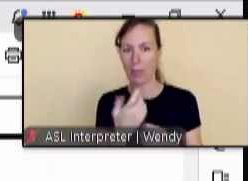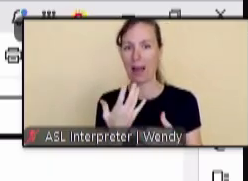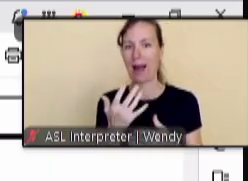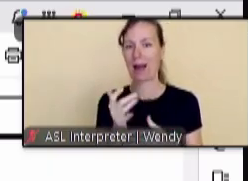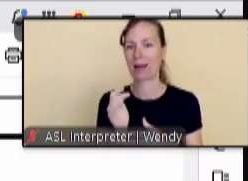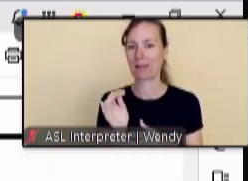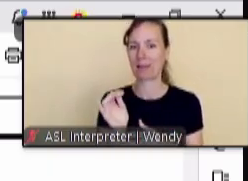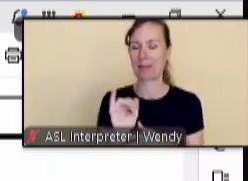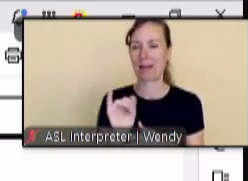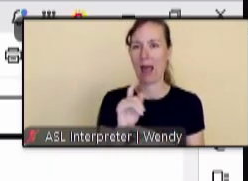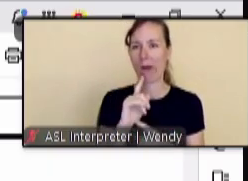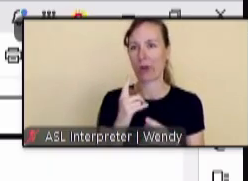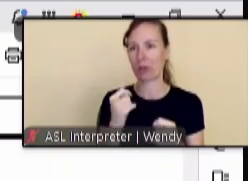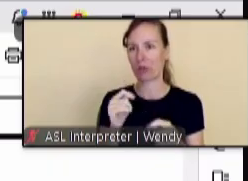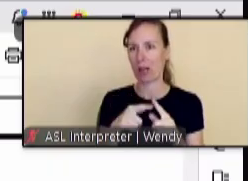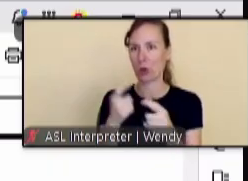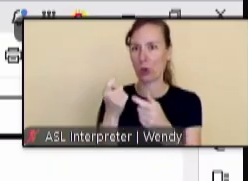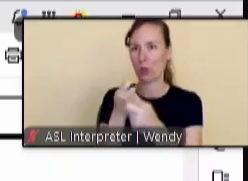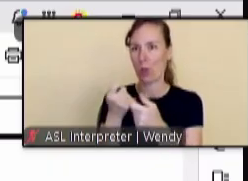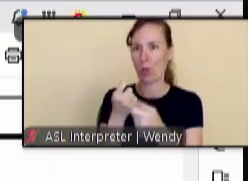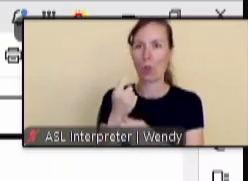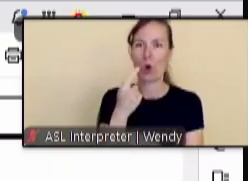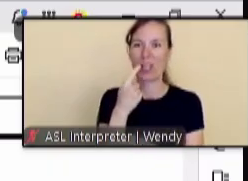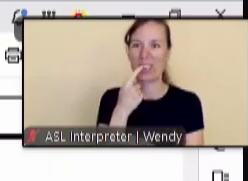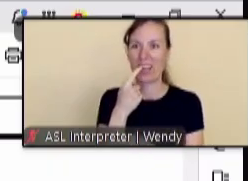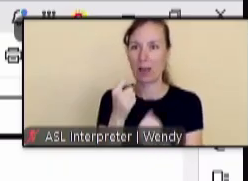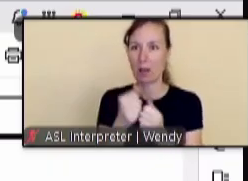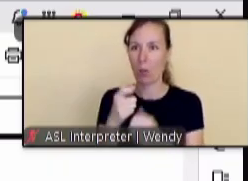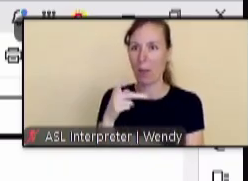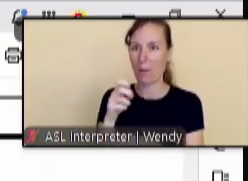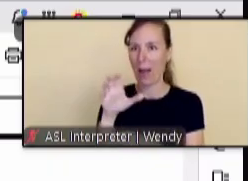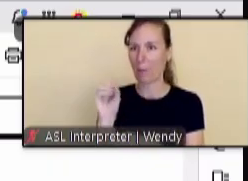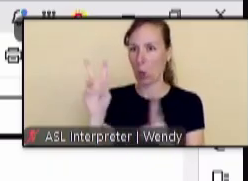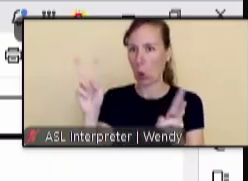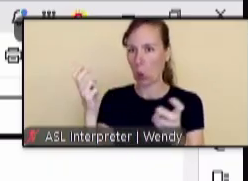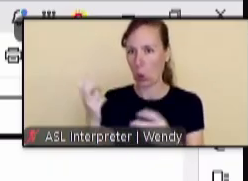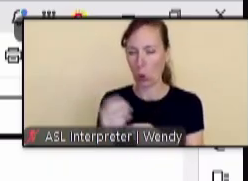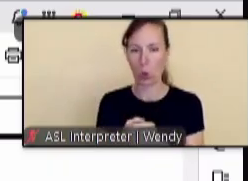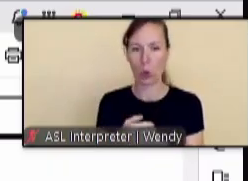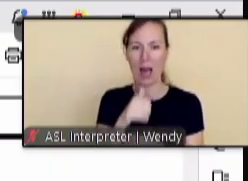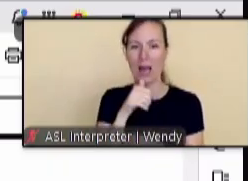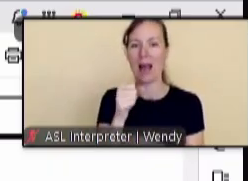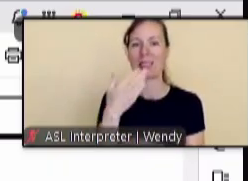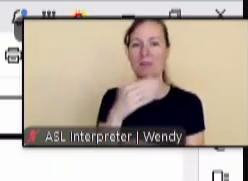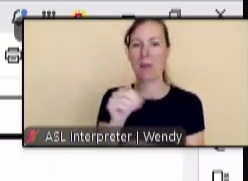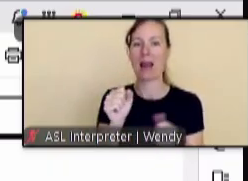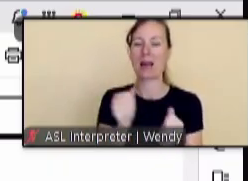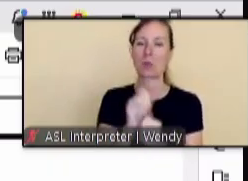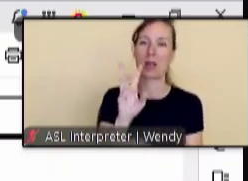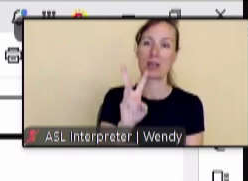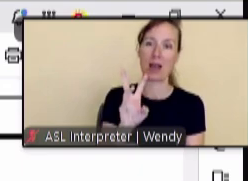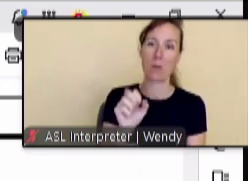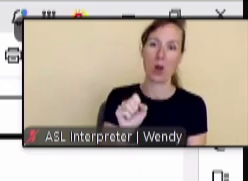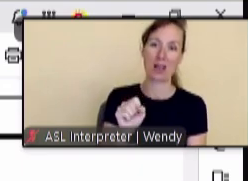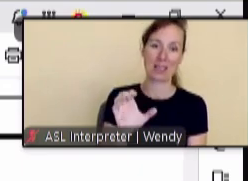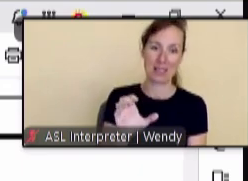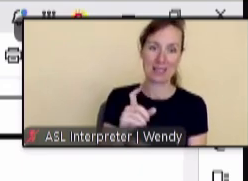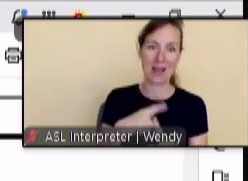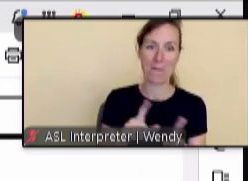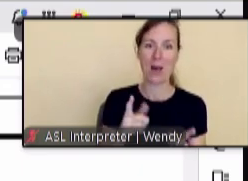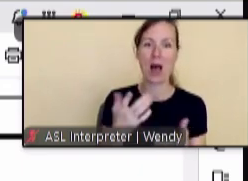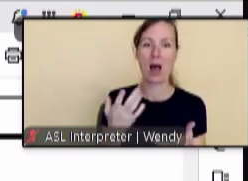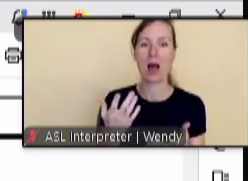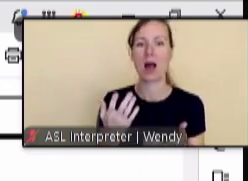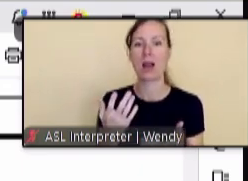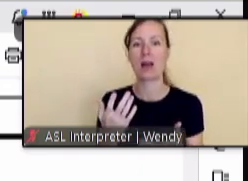as WSSC, but it's something many municipalities are frustrated on. So I'm recommending that we